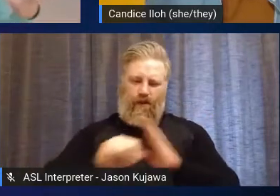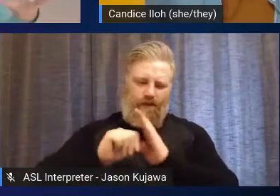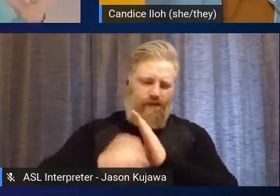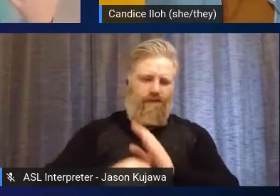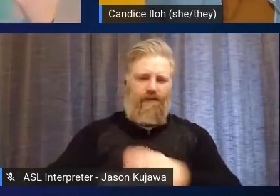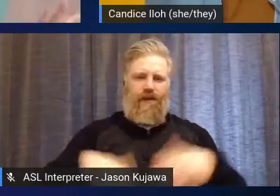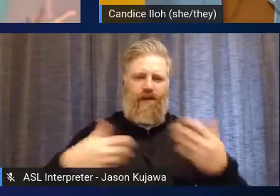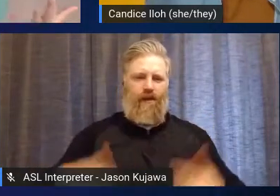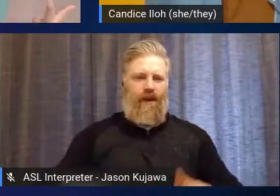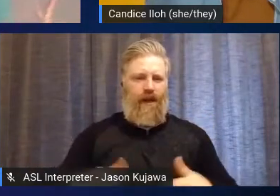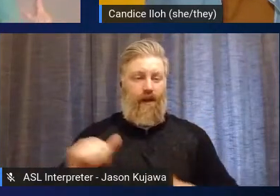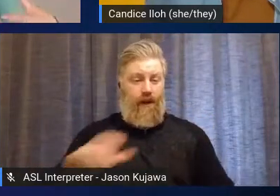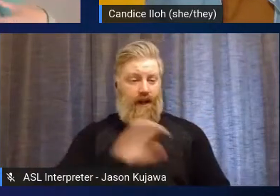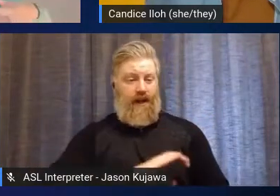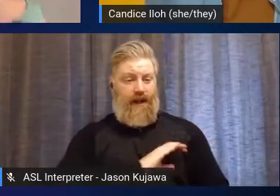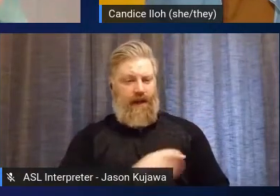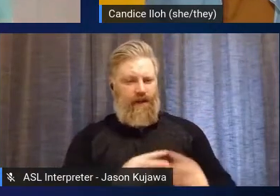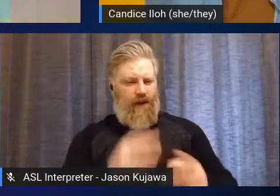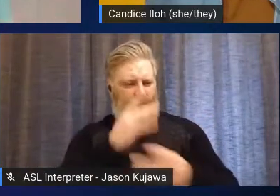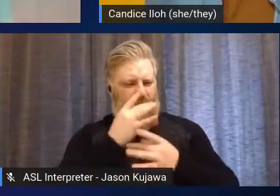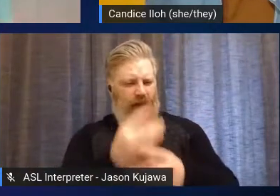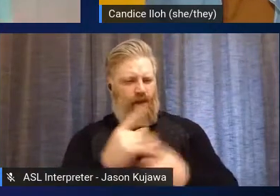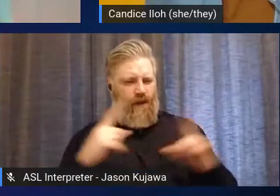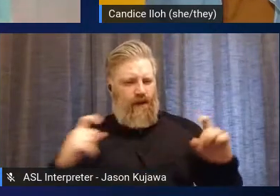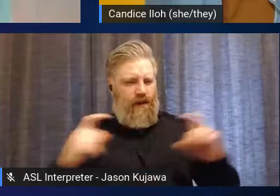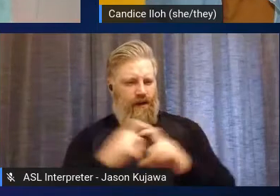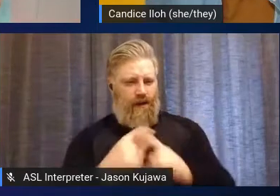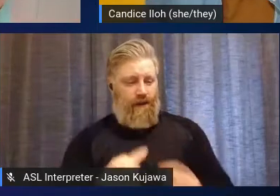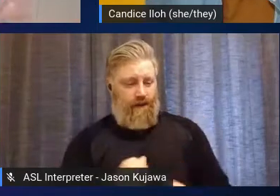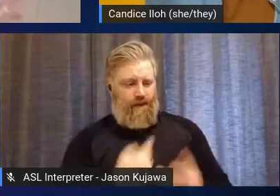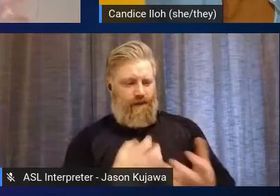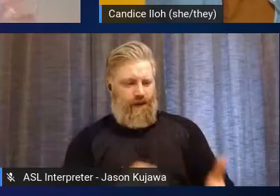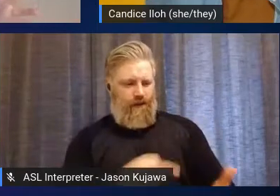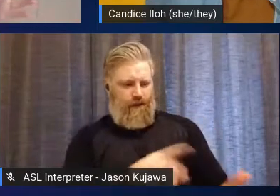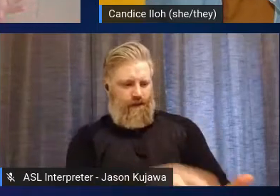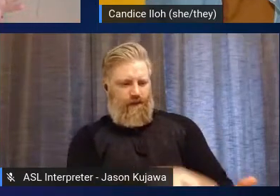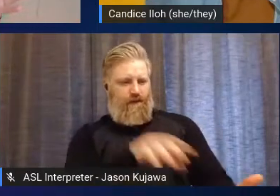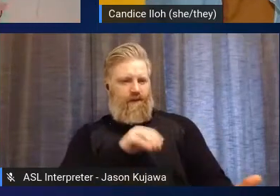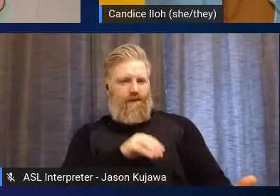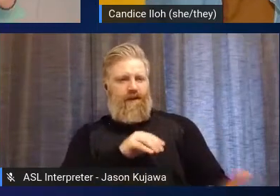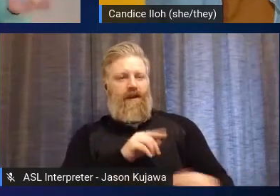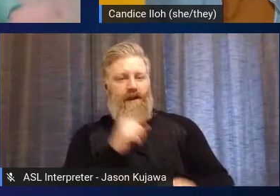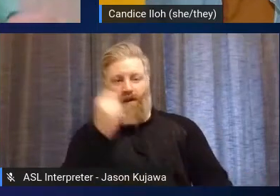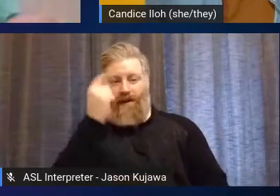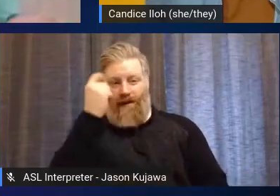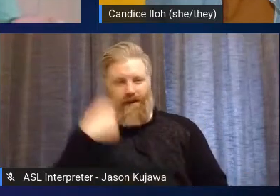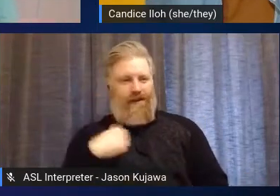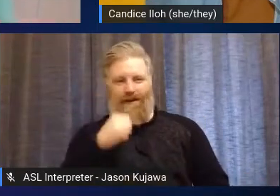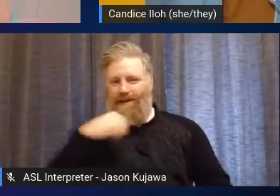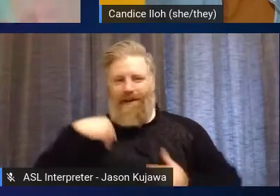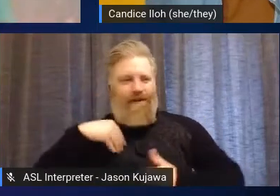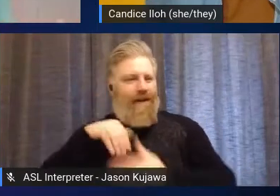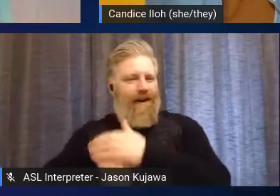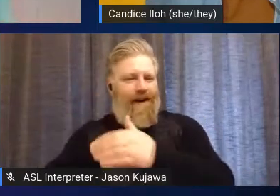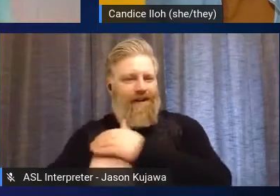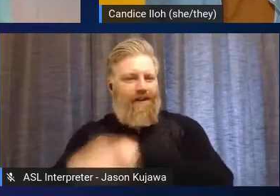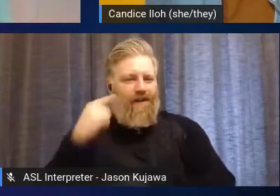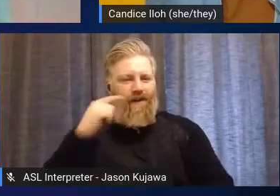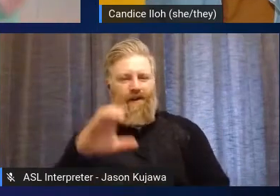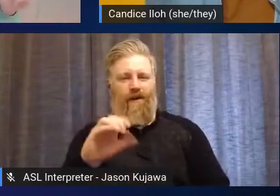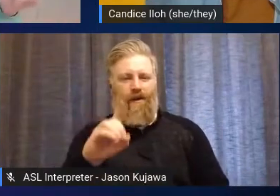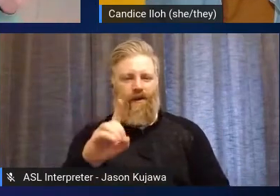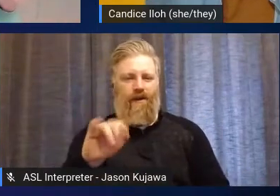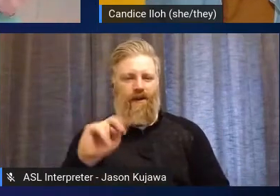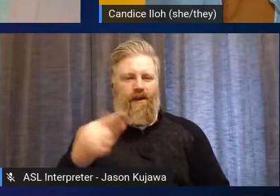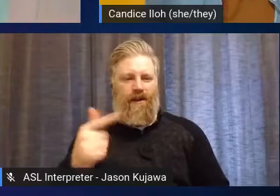so interesting and so complicated. And I wanted to do that. And I didn't have access to coding classes or anything at the time. And I was